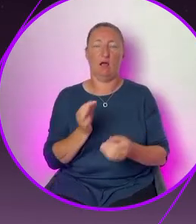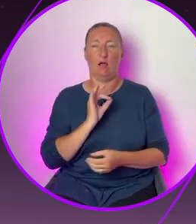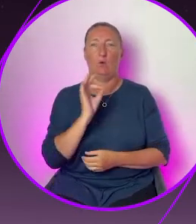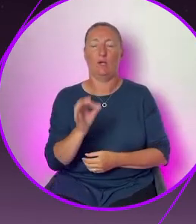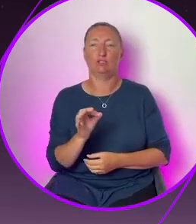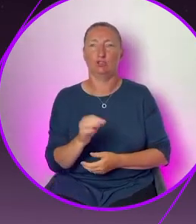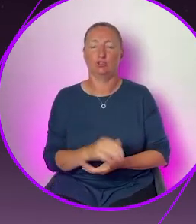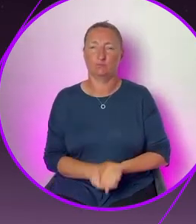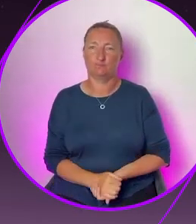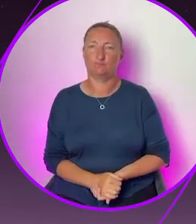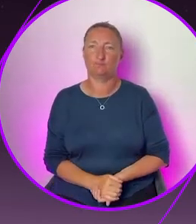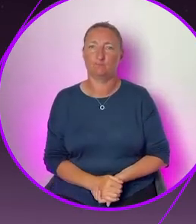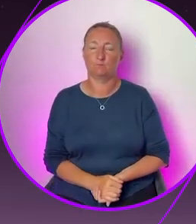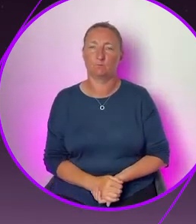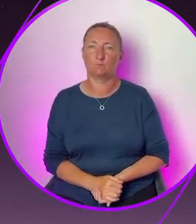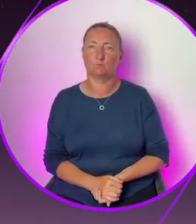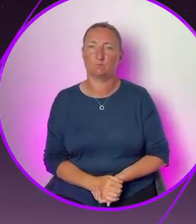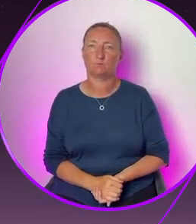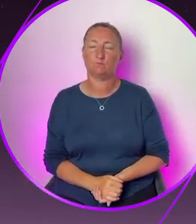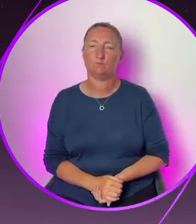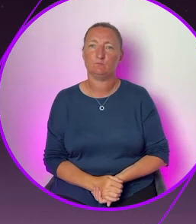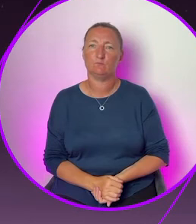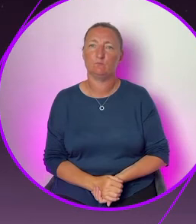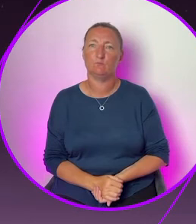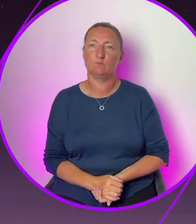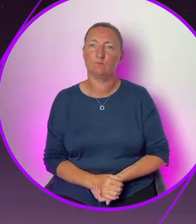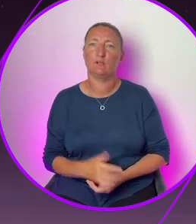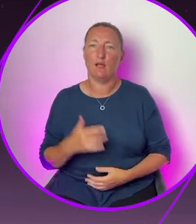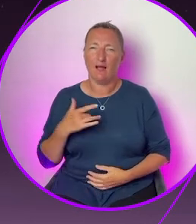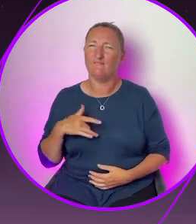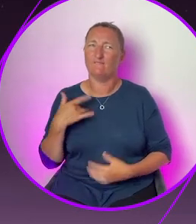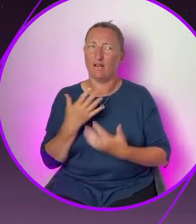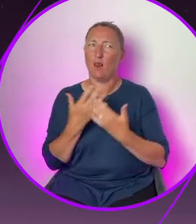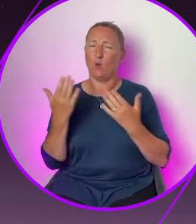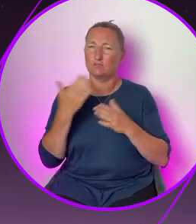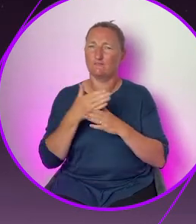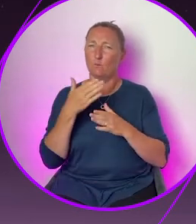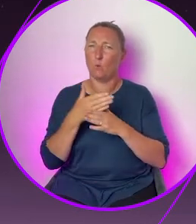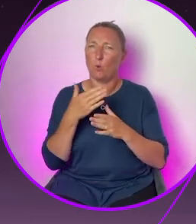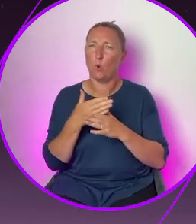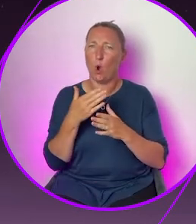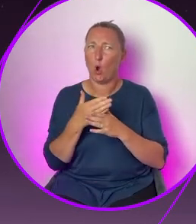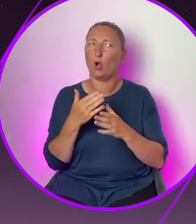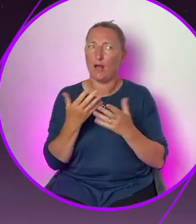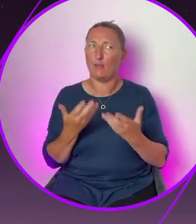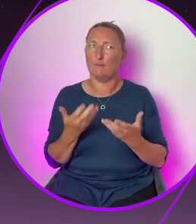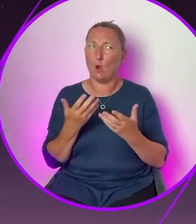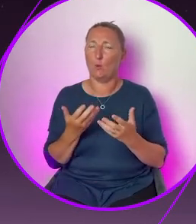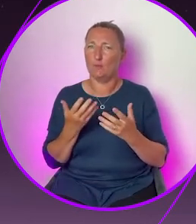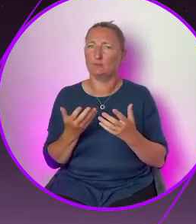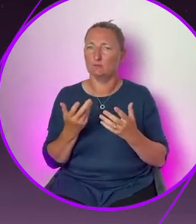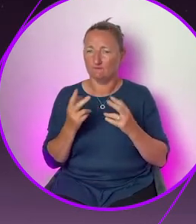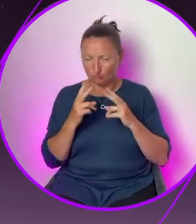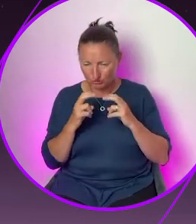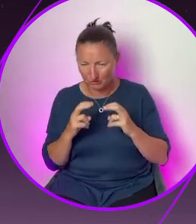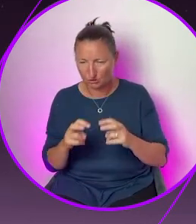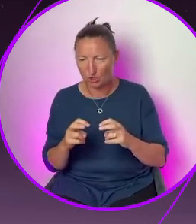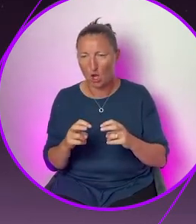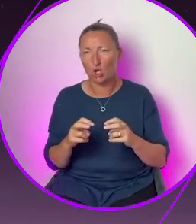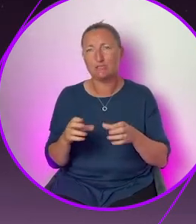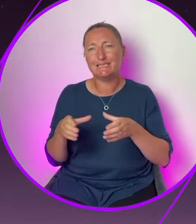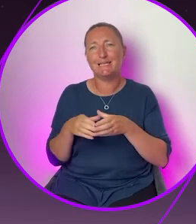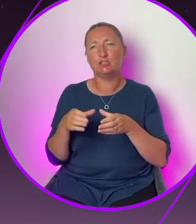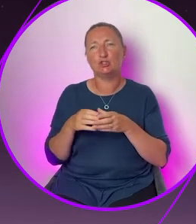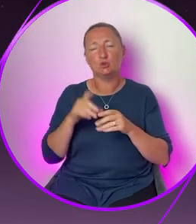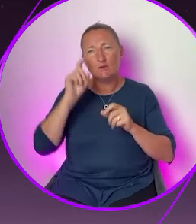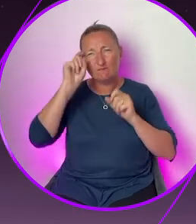but I think there is a lot of work that's being done around this, for example, by the Institute for